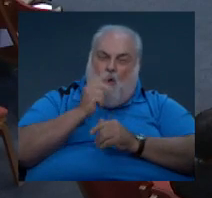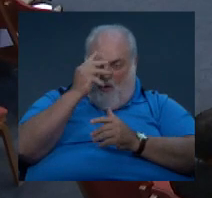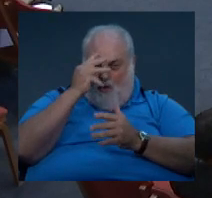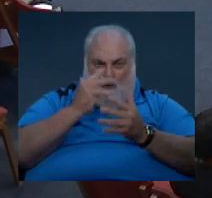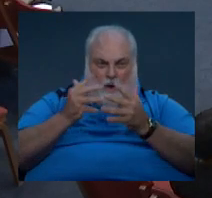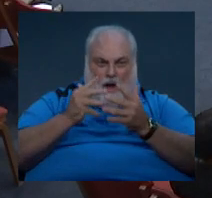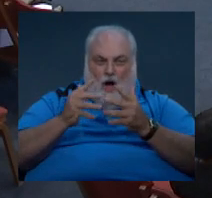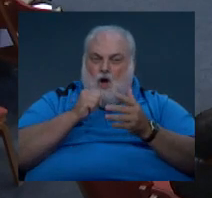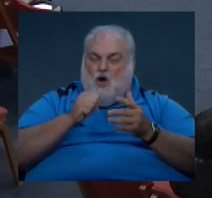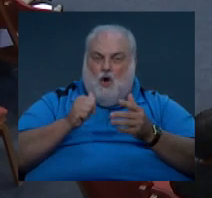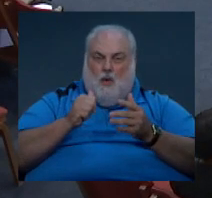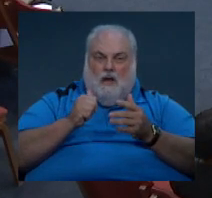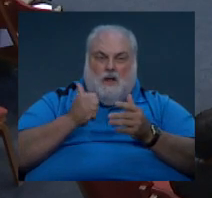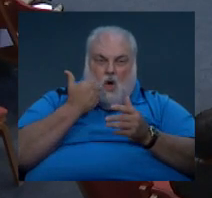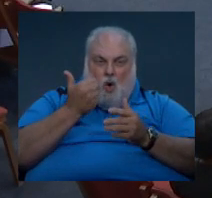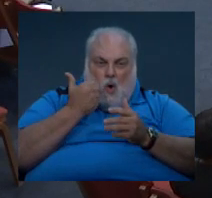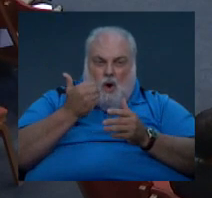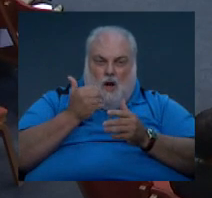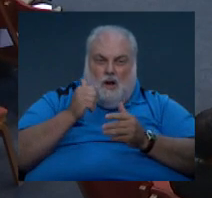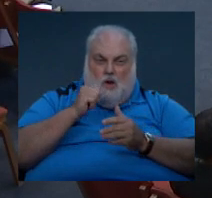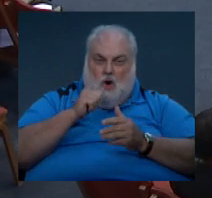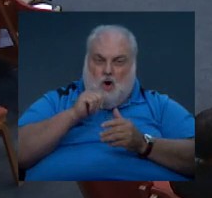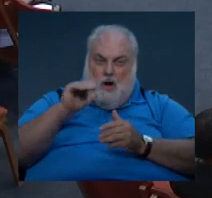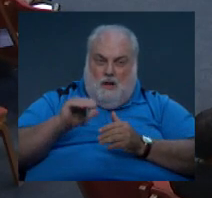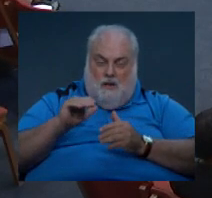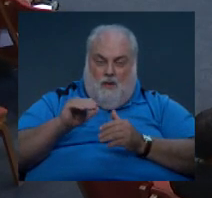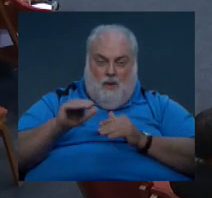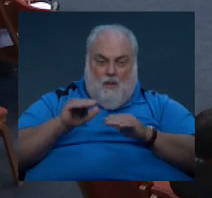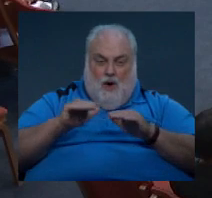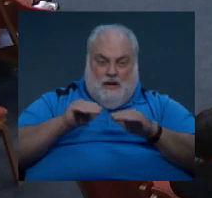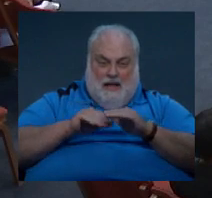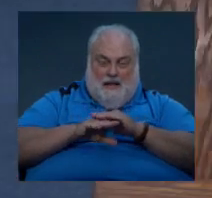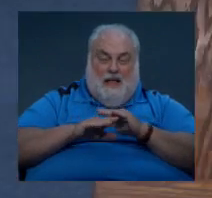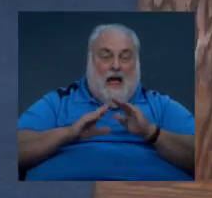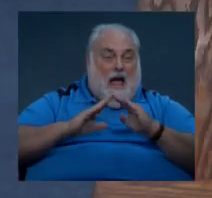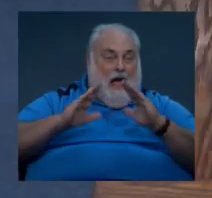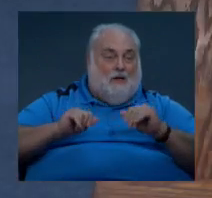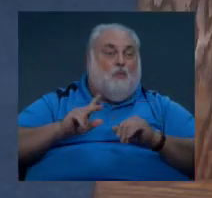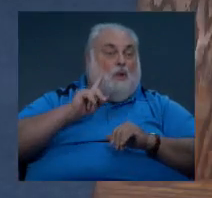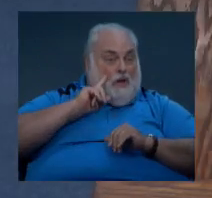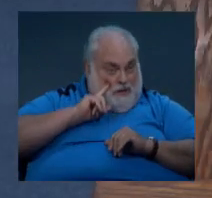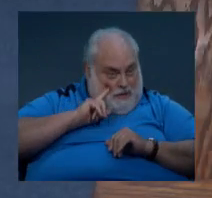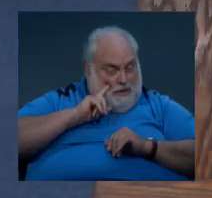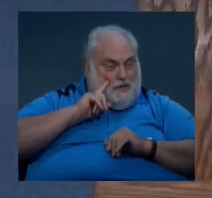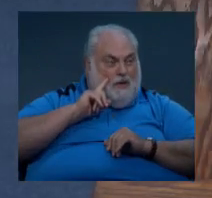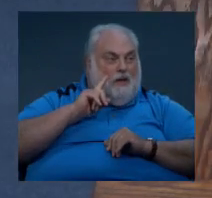was pimping little girls. We walked into his house and saw